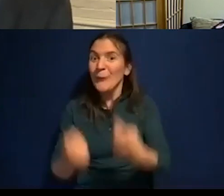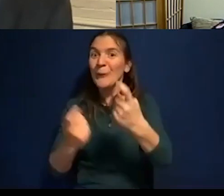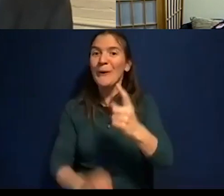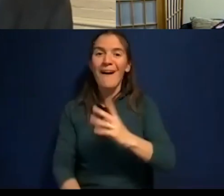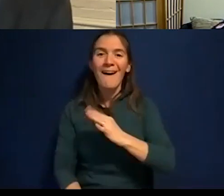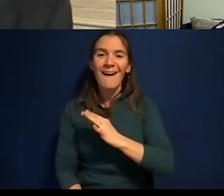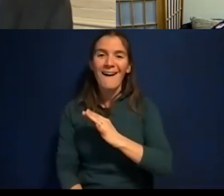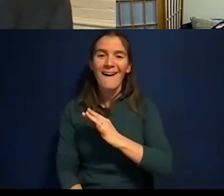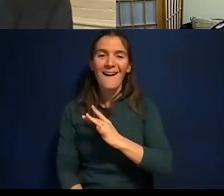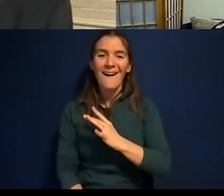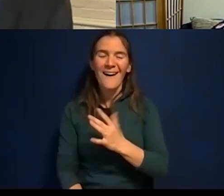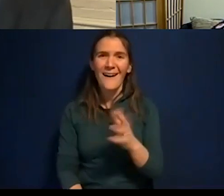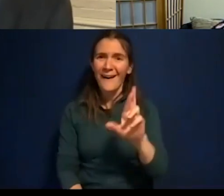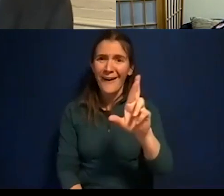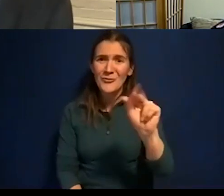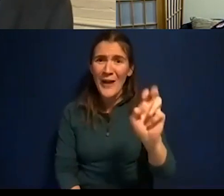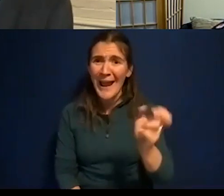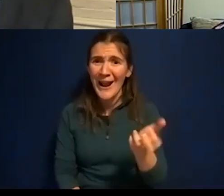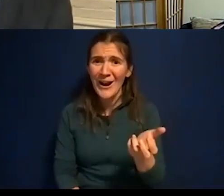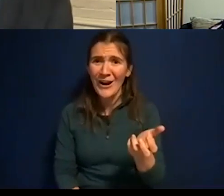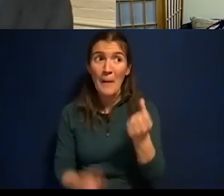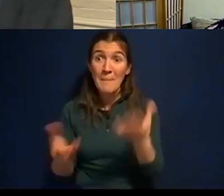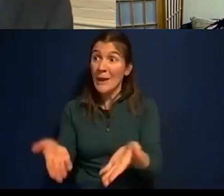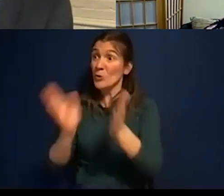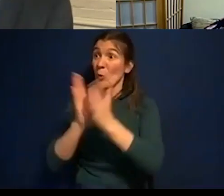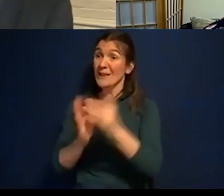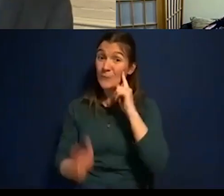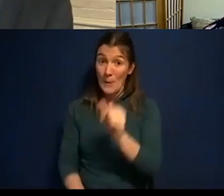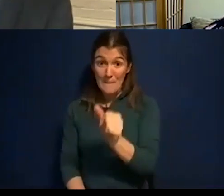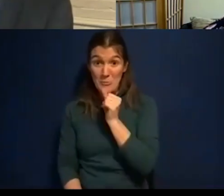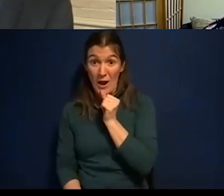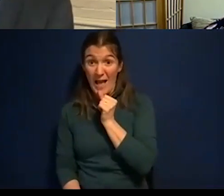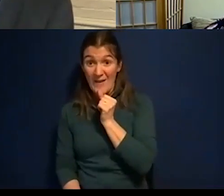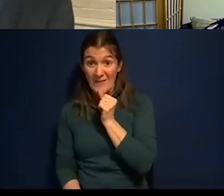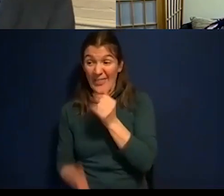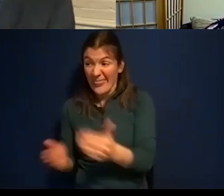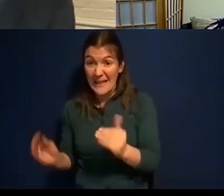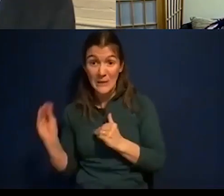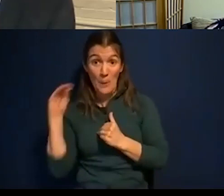We don't get many requests for privately owned things to be put in public rights of way.